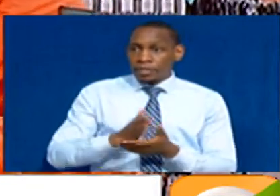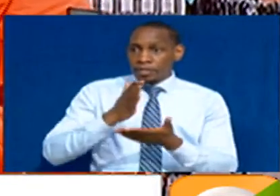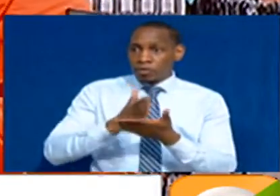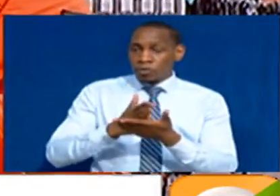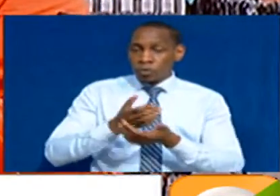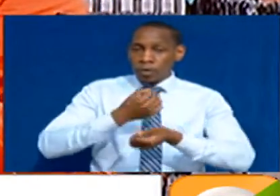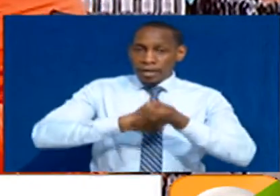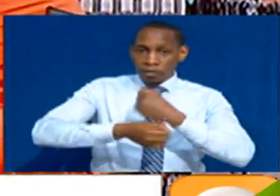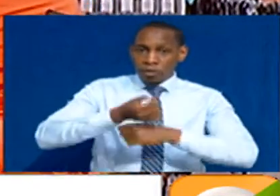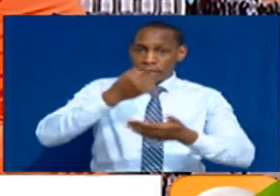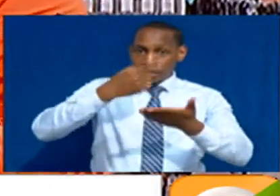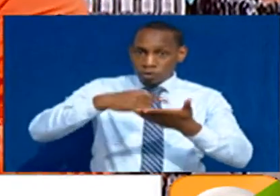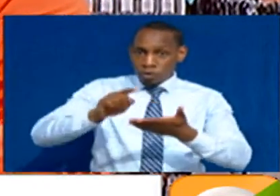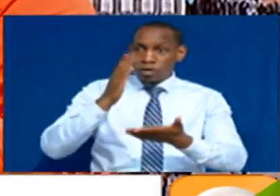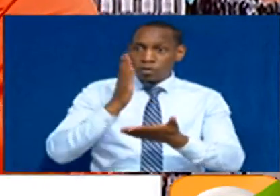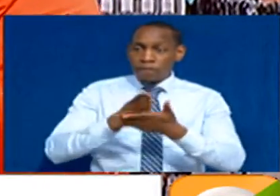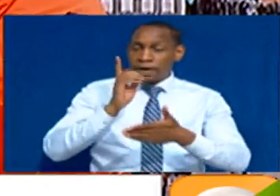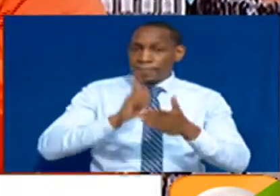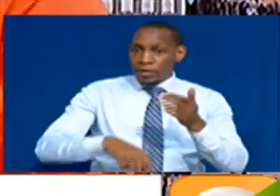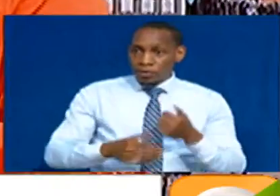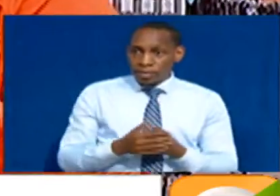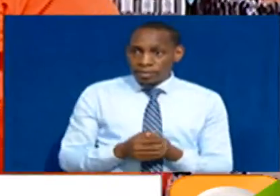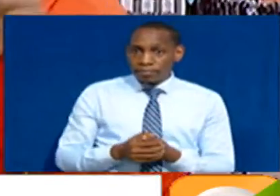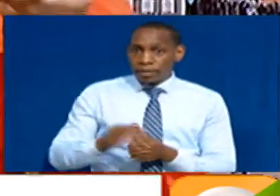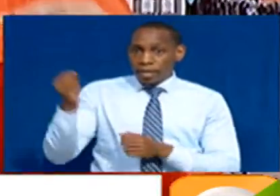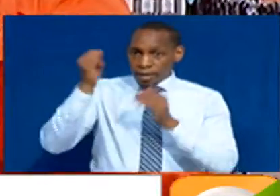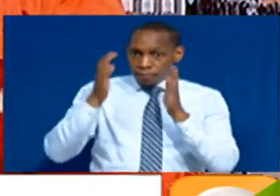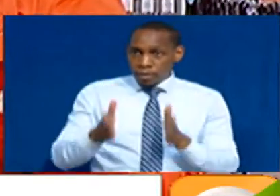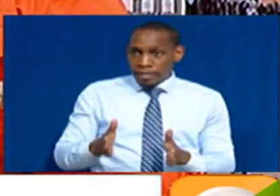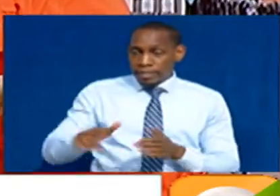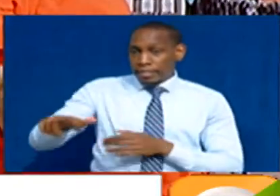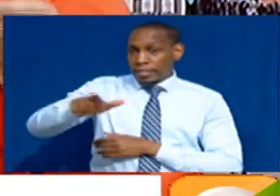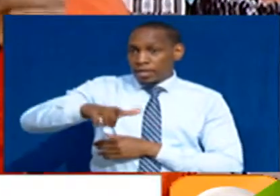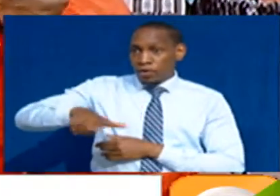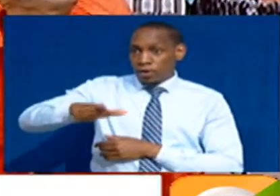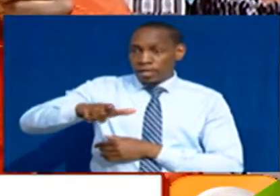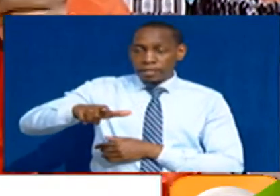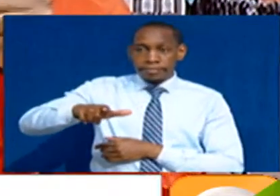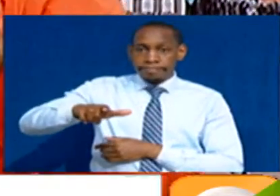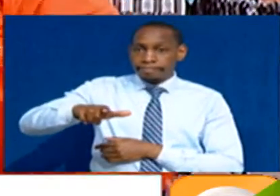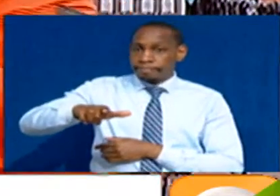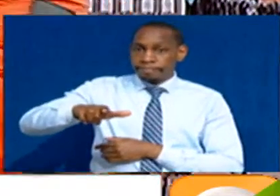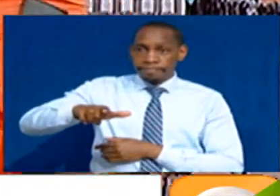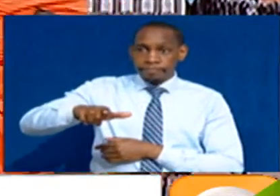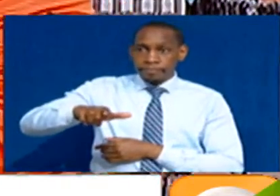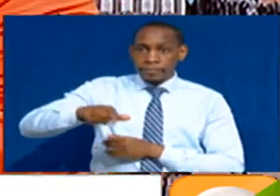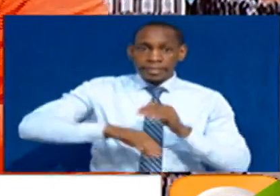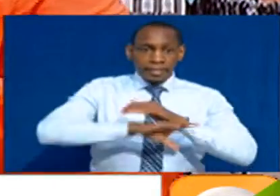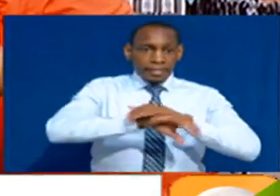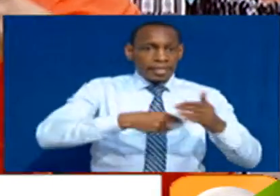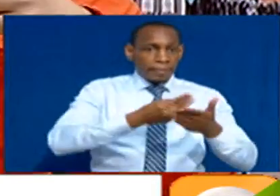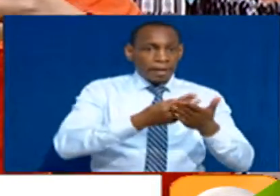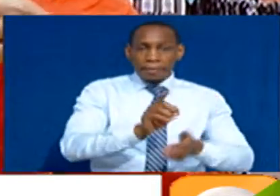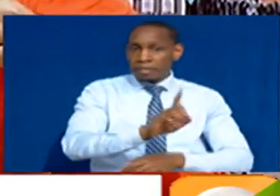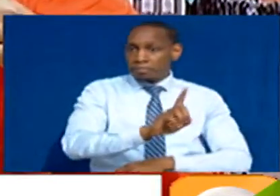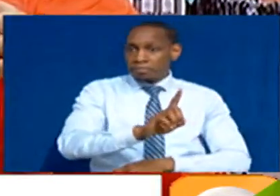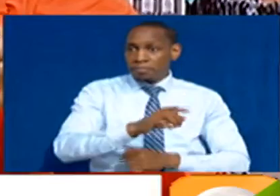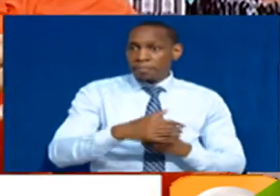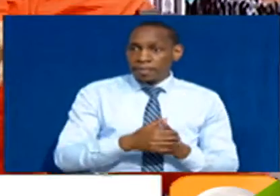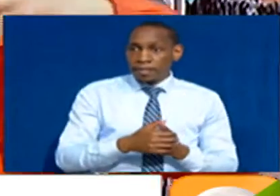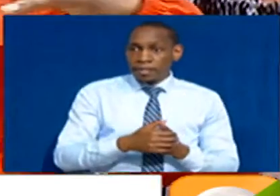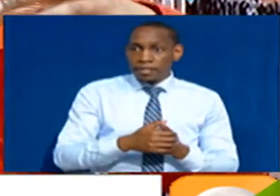taking the right steps in ensuring that politicians locally do not steal money